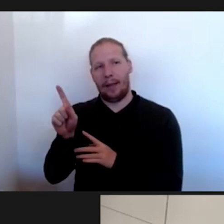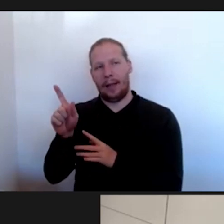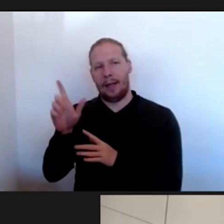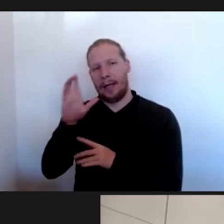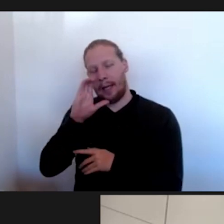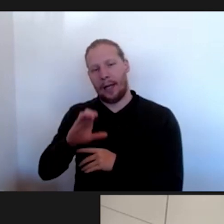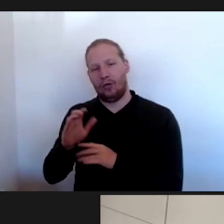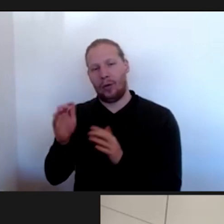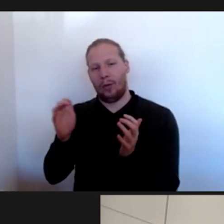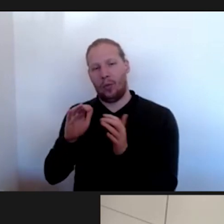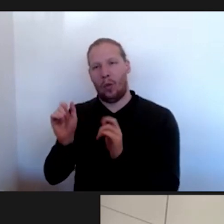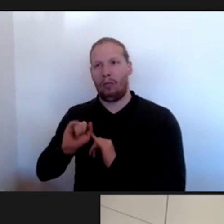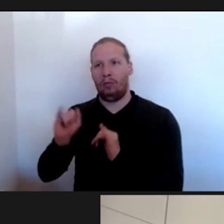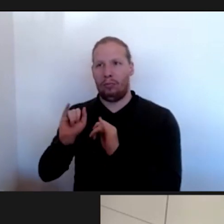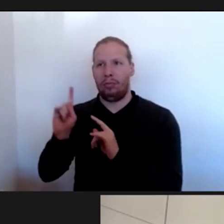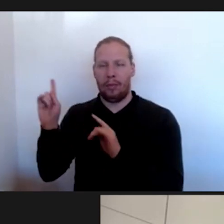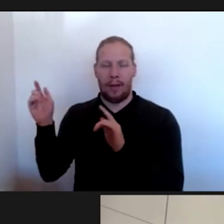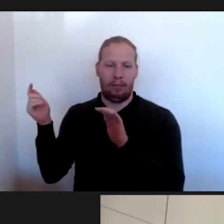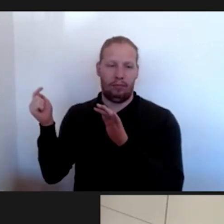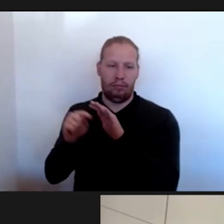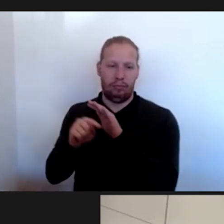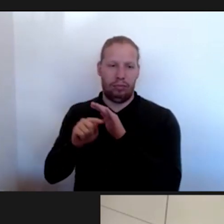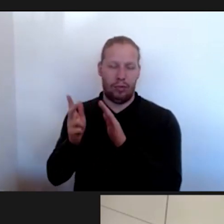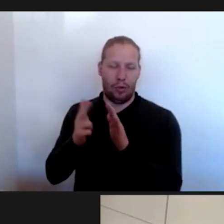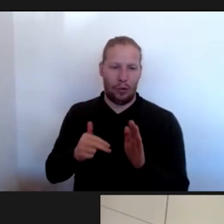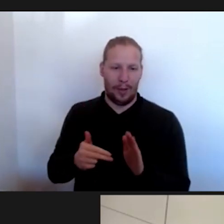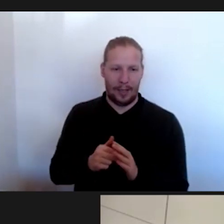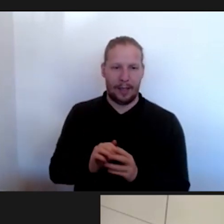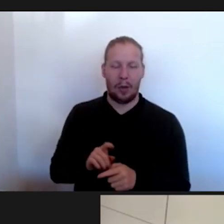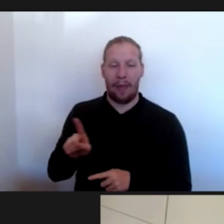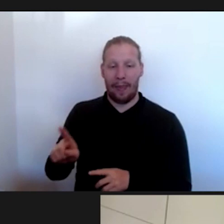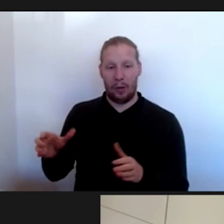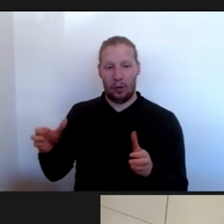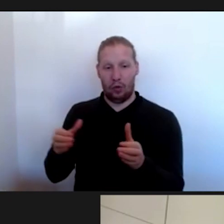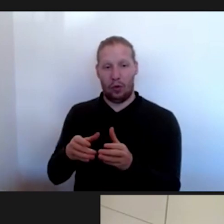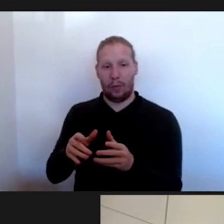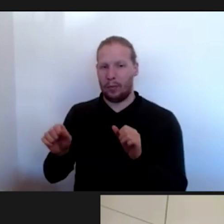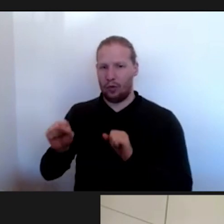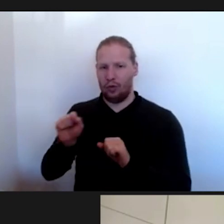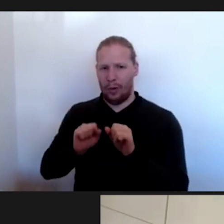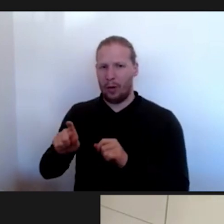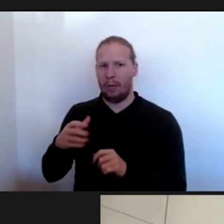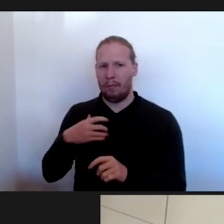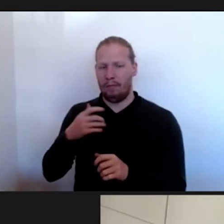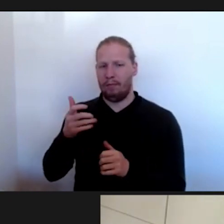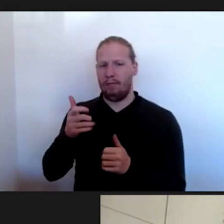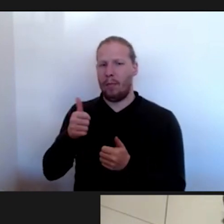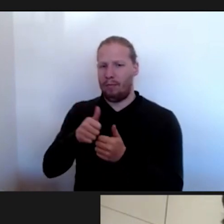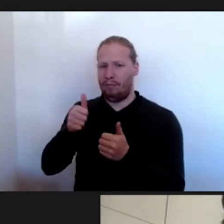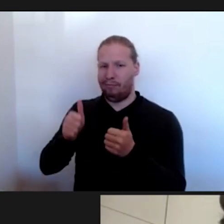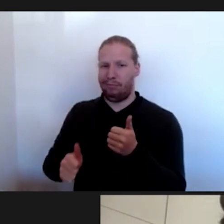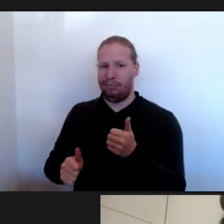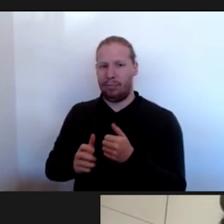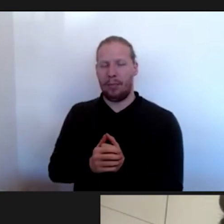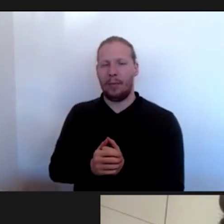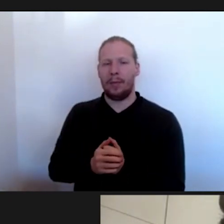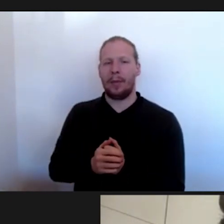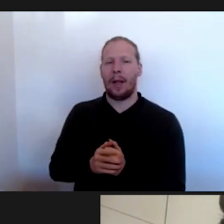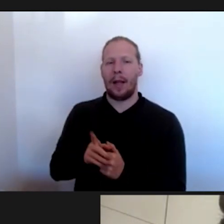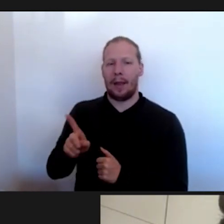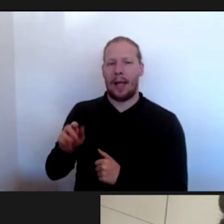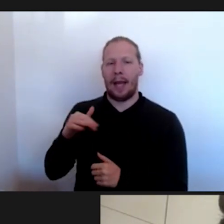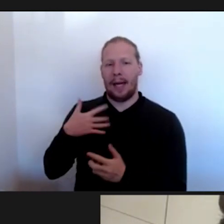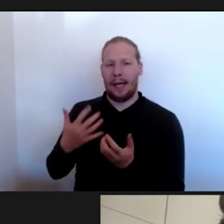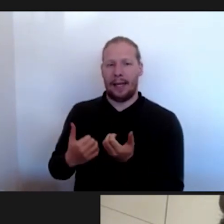enough. They're not visible. We are talking about them every now and then, more often now, but they need a lot